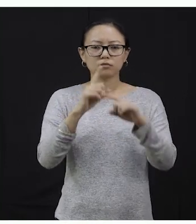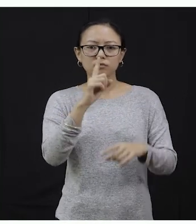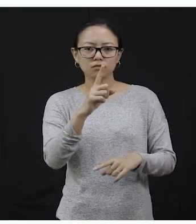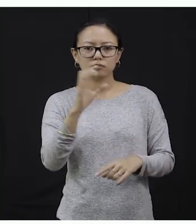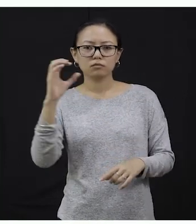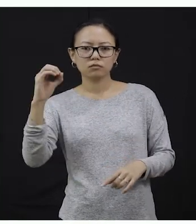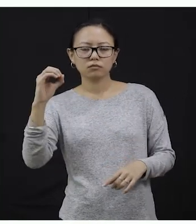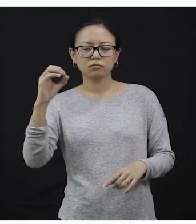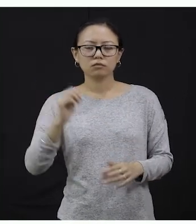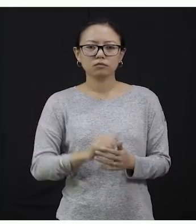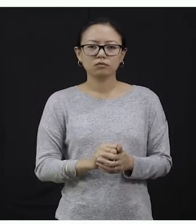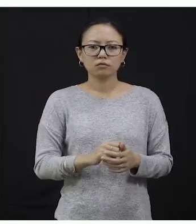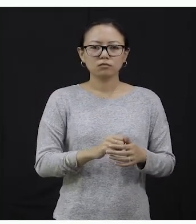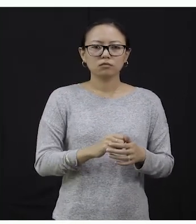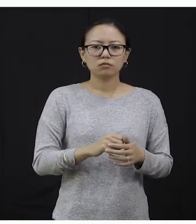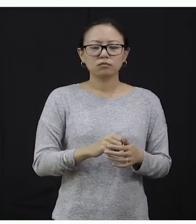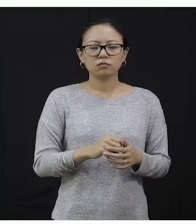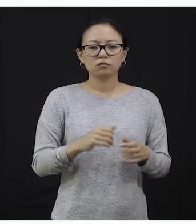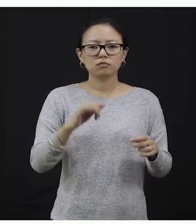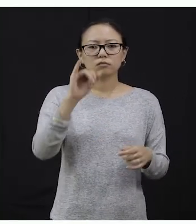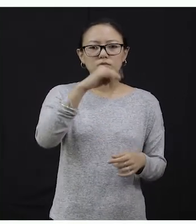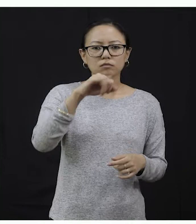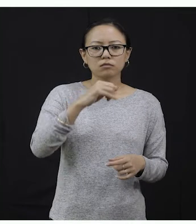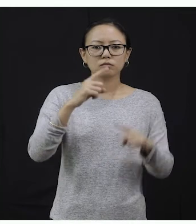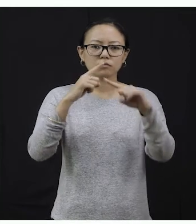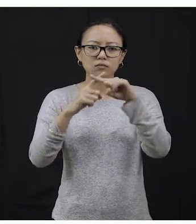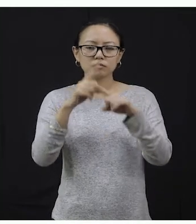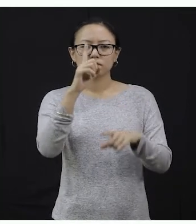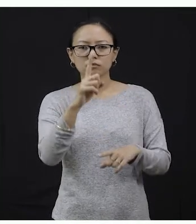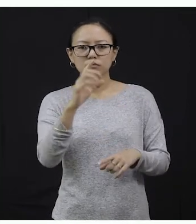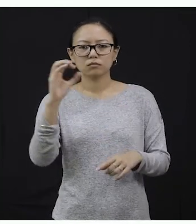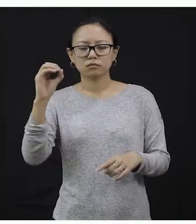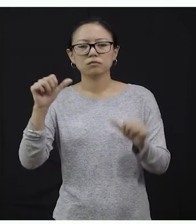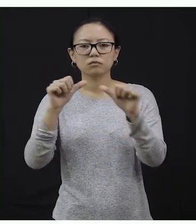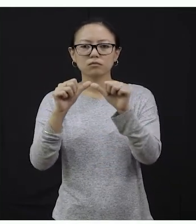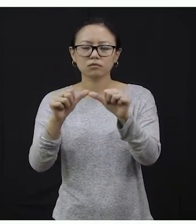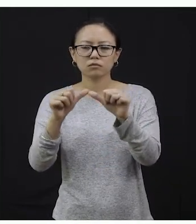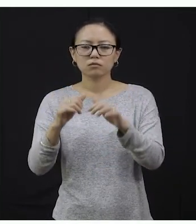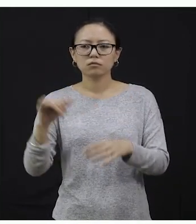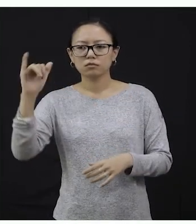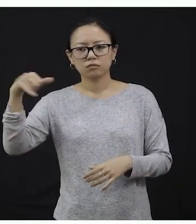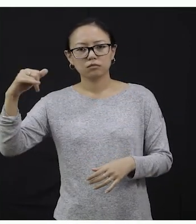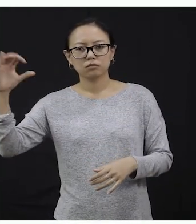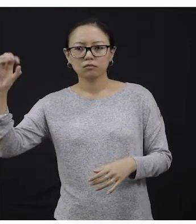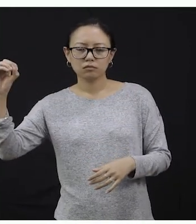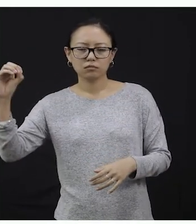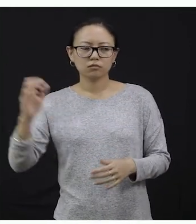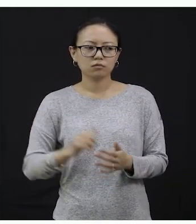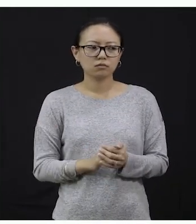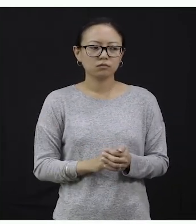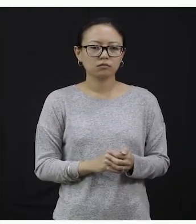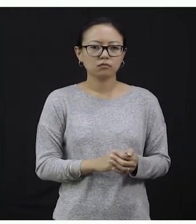So 6 into 10 is 60. Next we have 7. Again 7